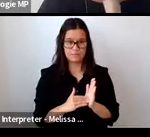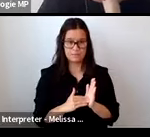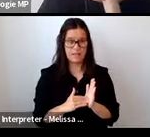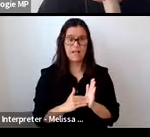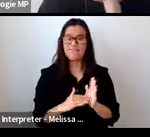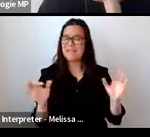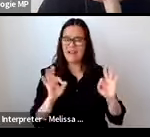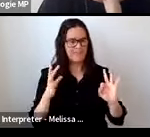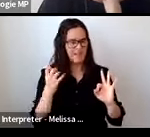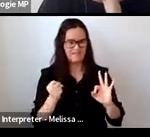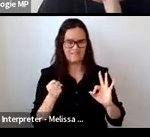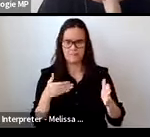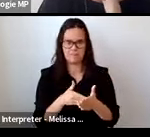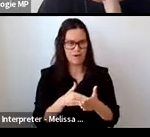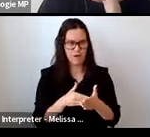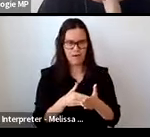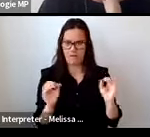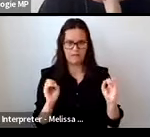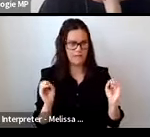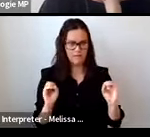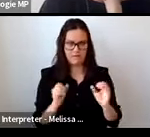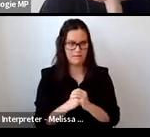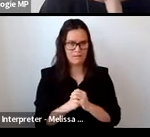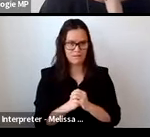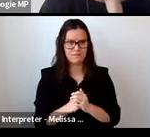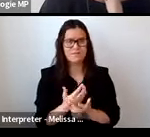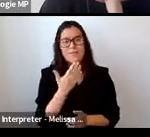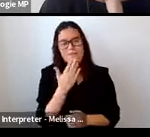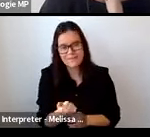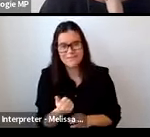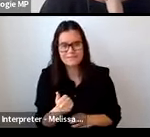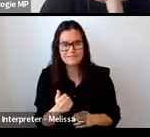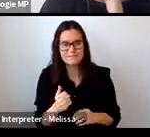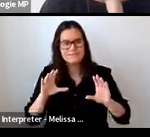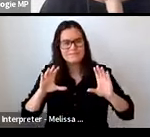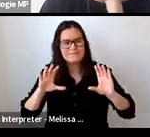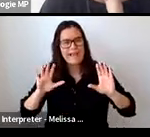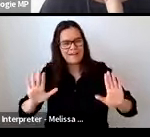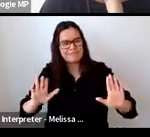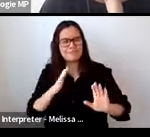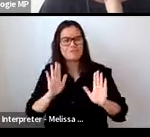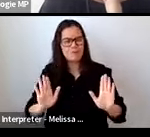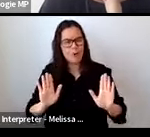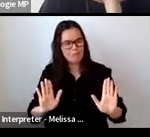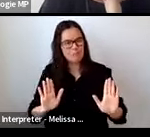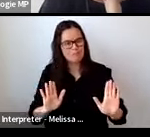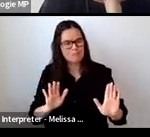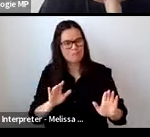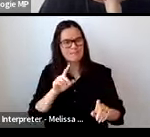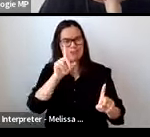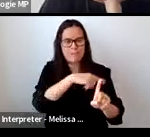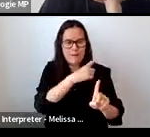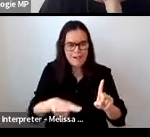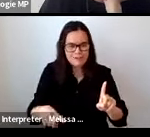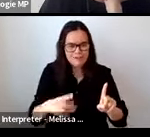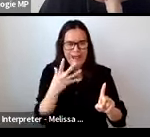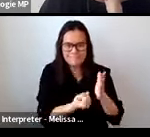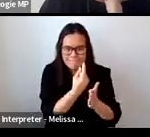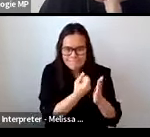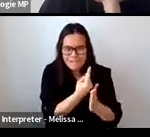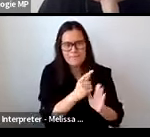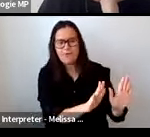So let's get on and stop discriminating against 20 to 25%